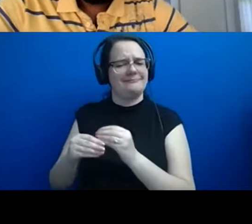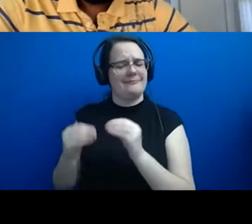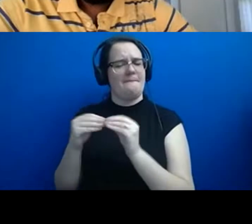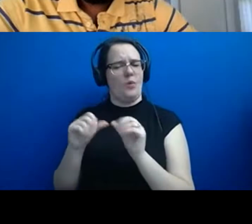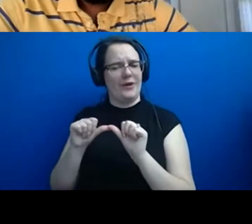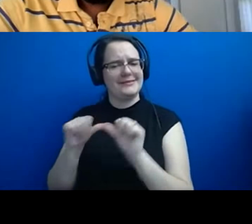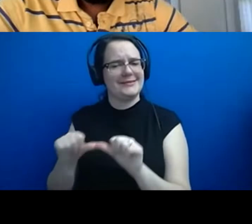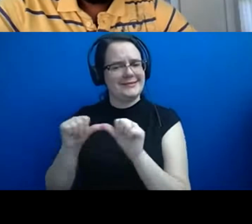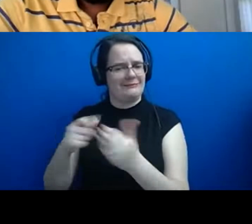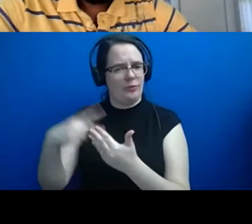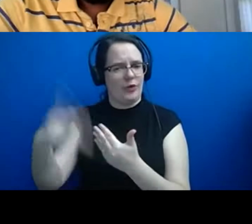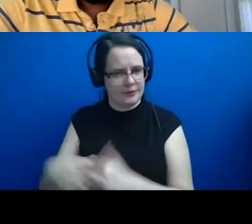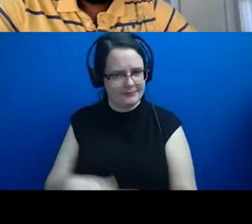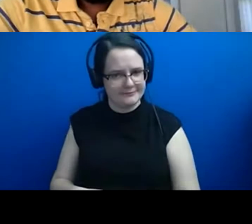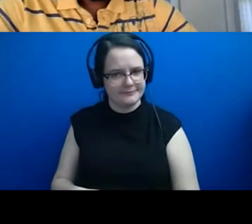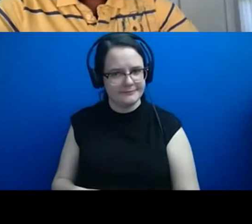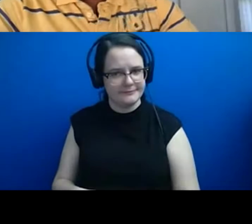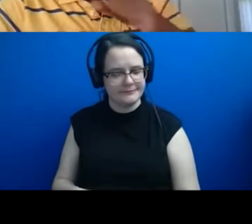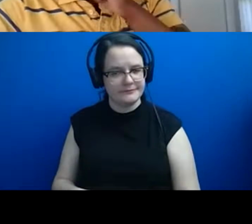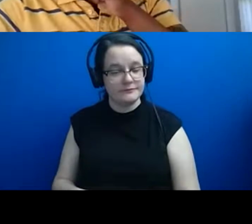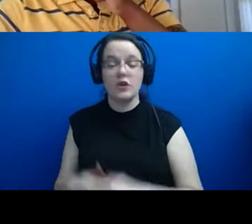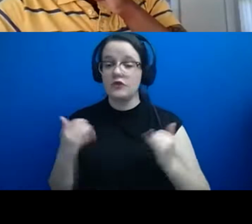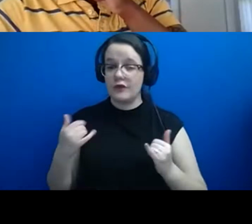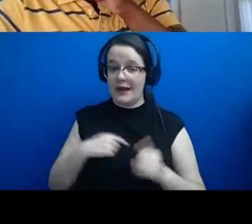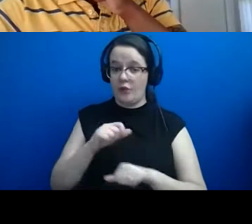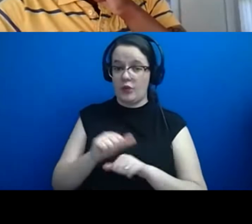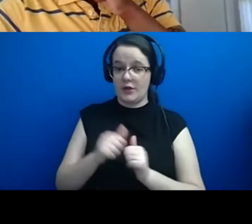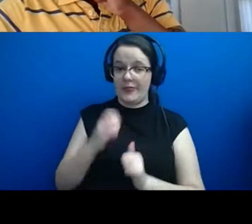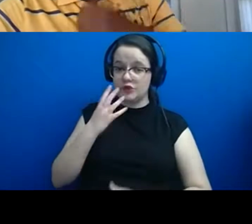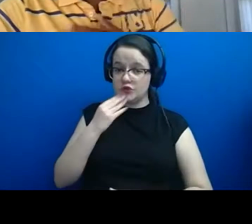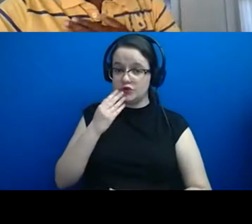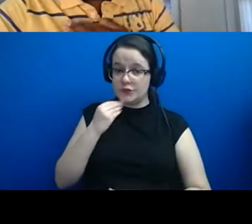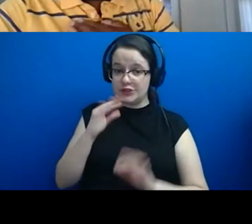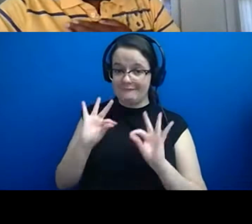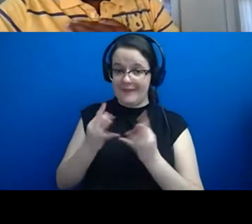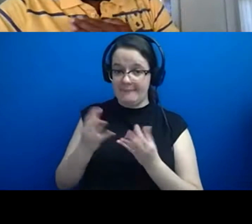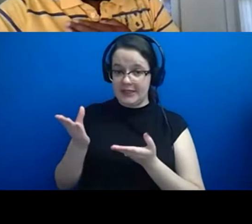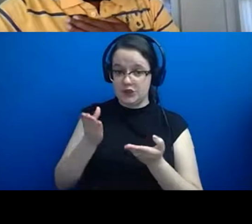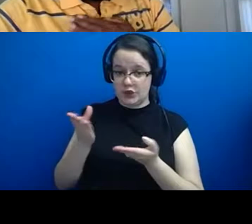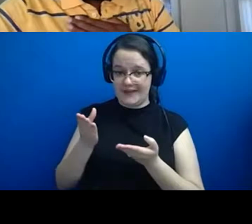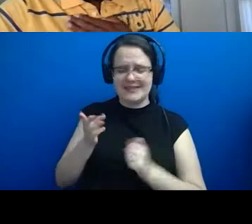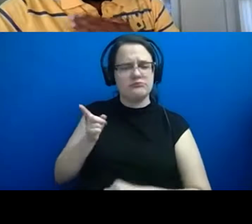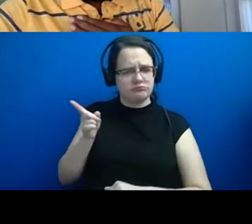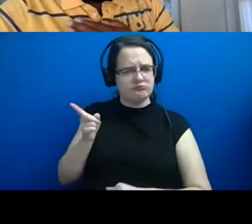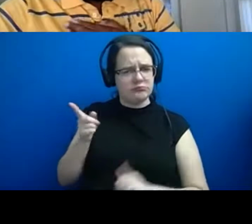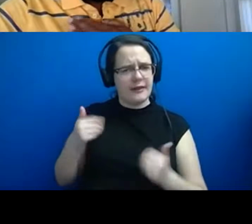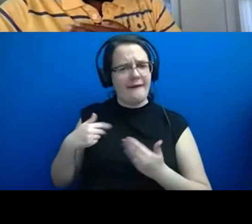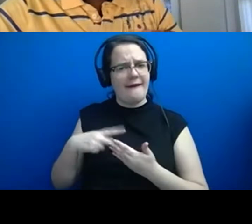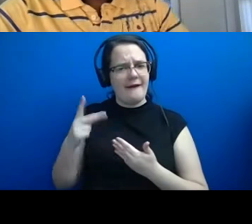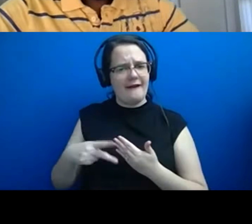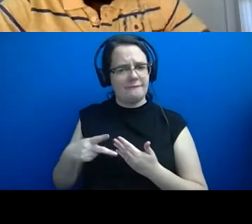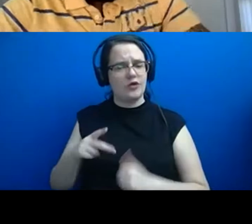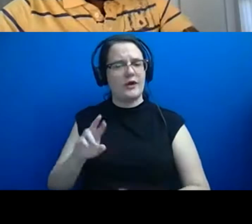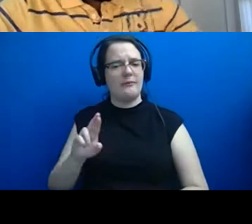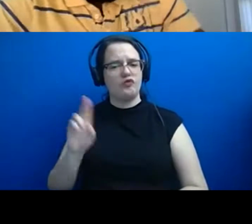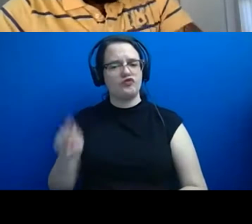programs. Currently, we're working with Jewish Family Service, which has a program over at Rochester